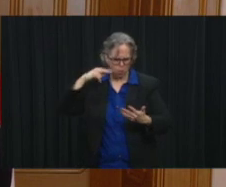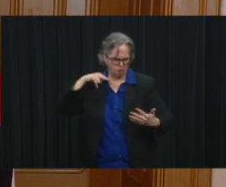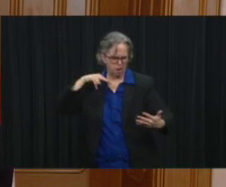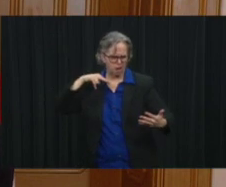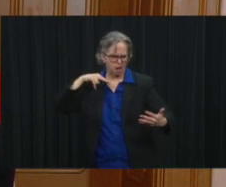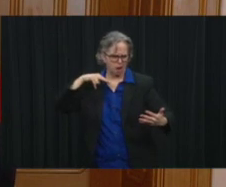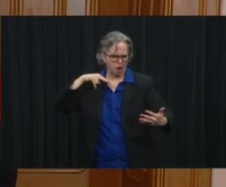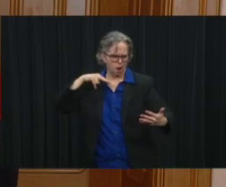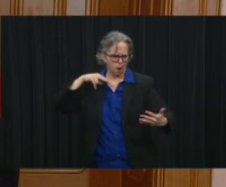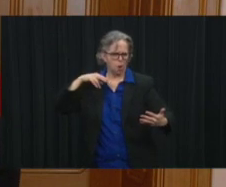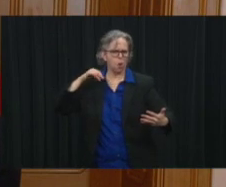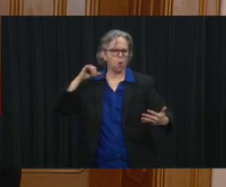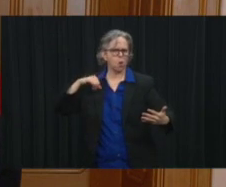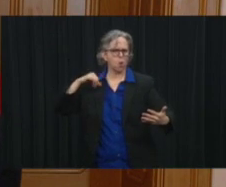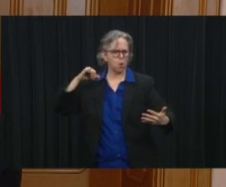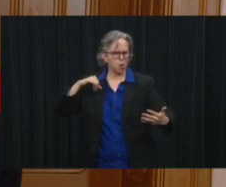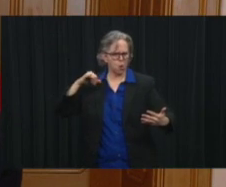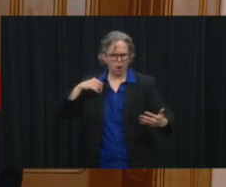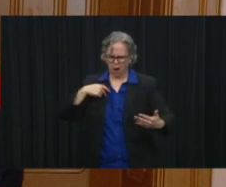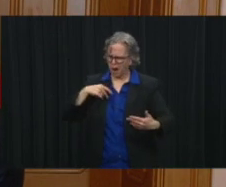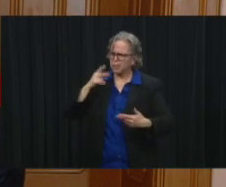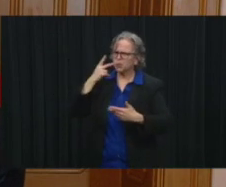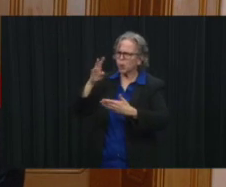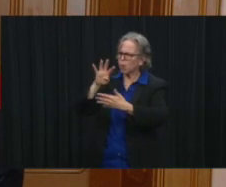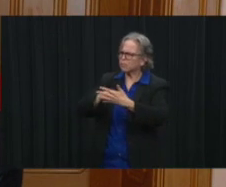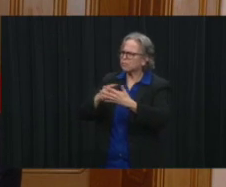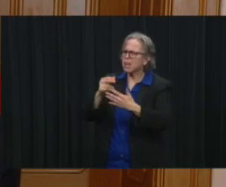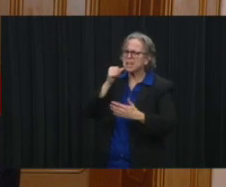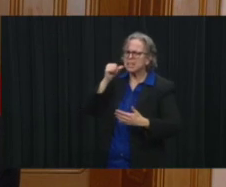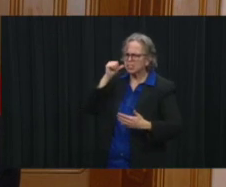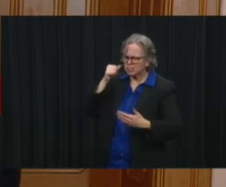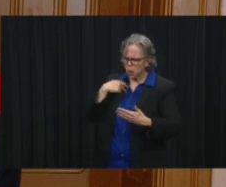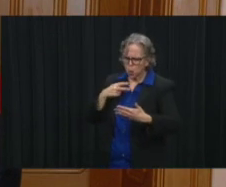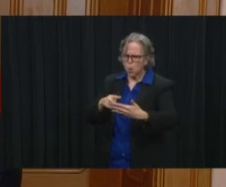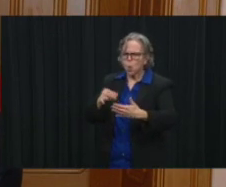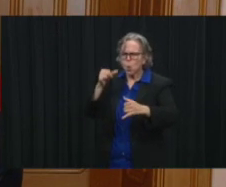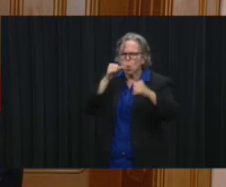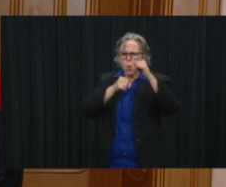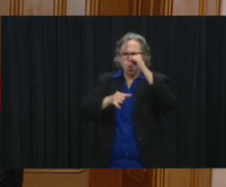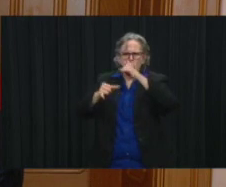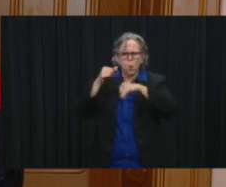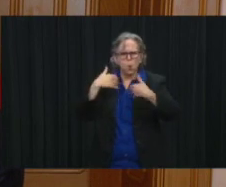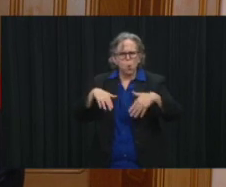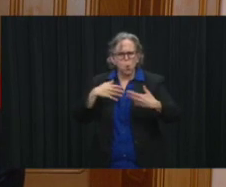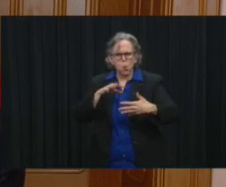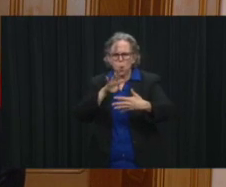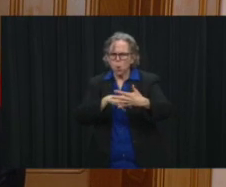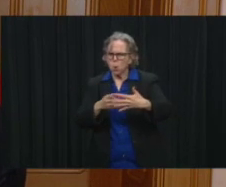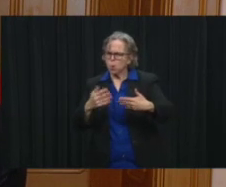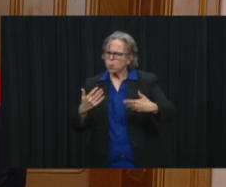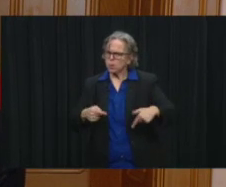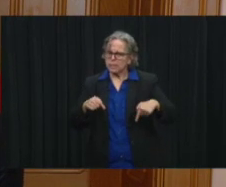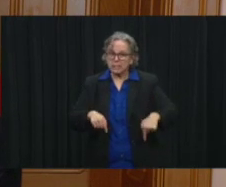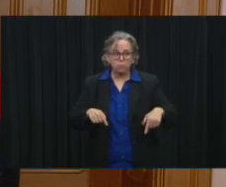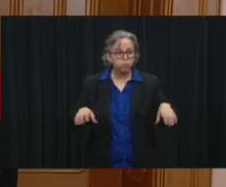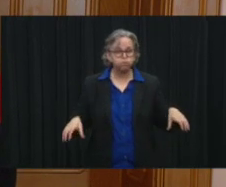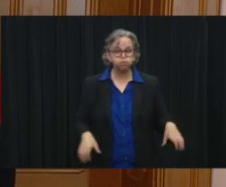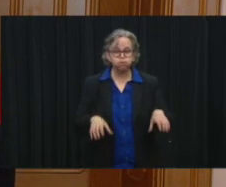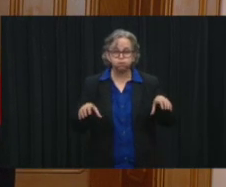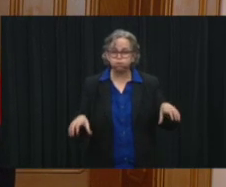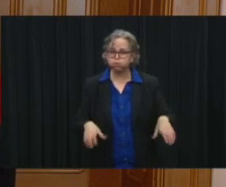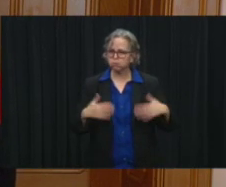you presented yesterday, which was very impressive as to what we have been able to do in Ohio as compared to if we had not taken